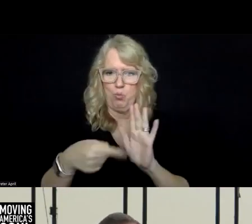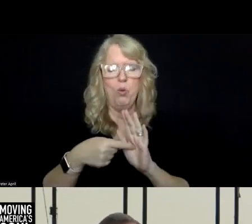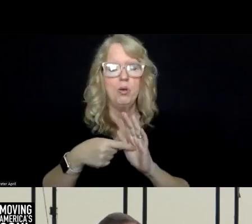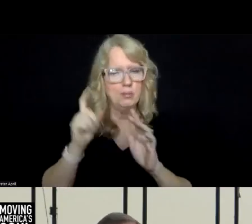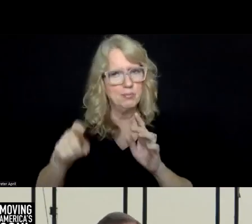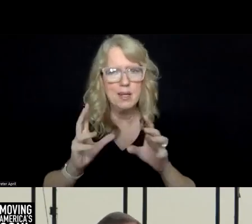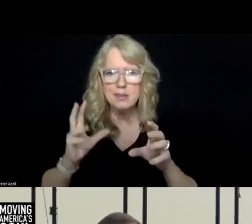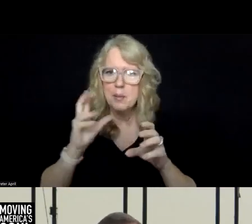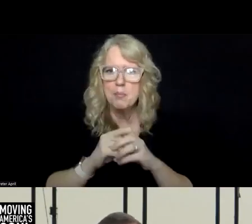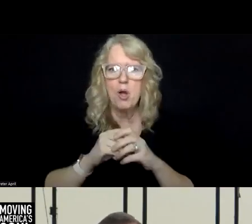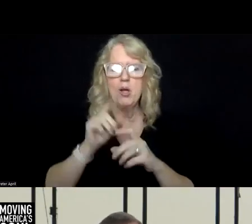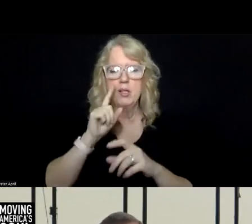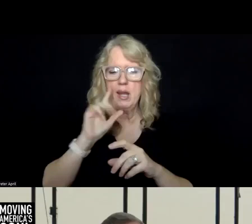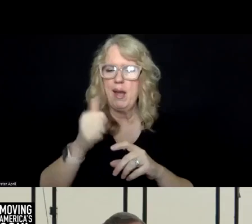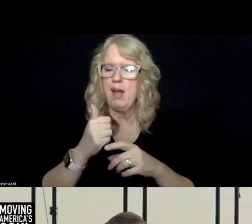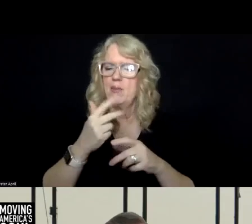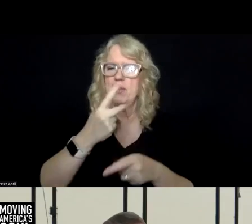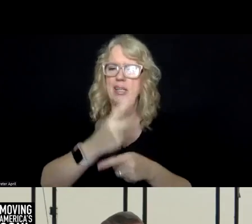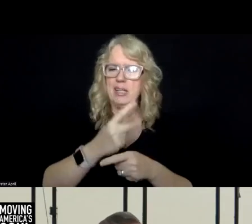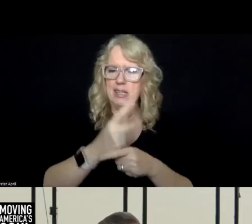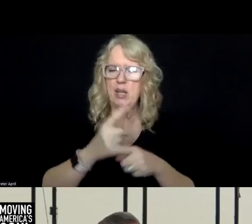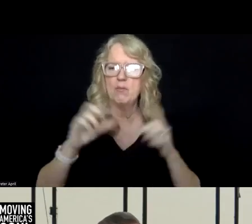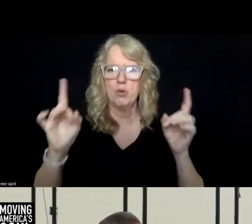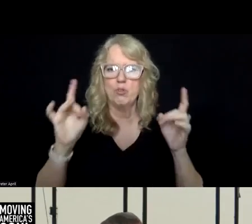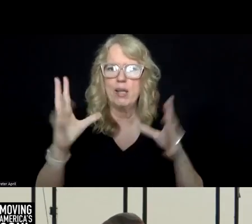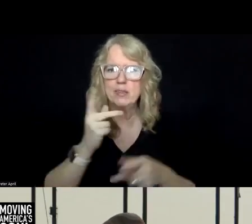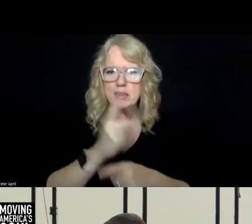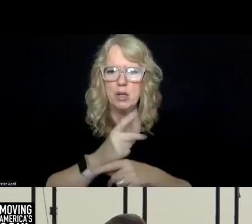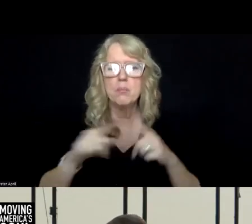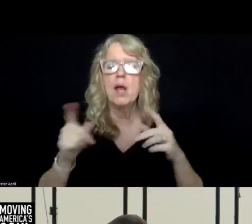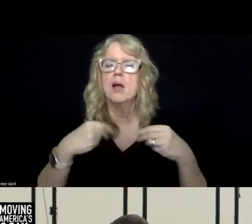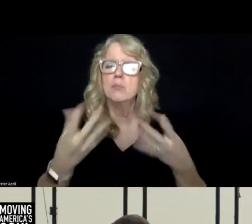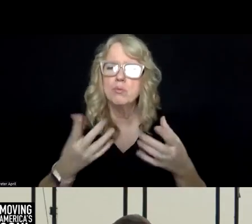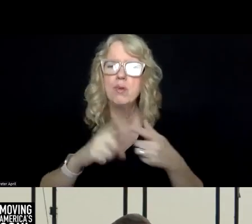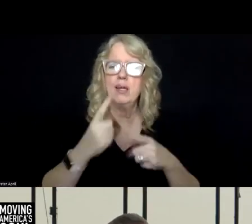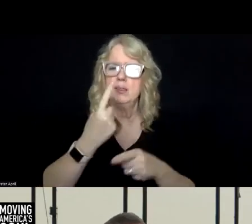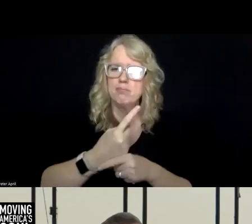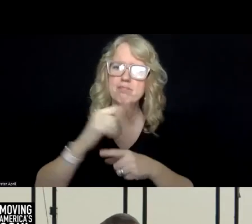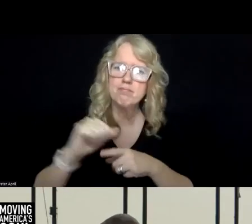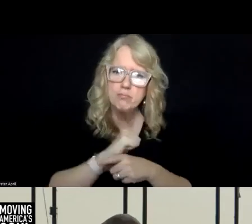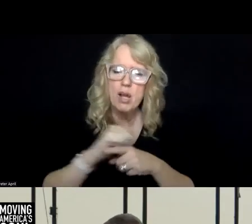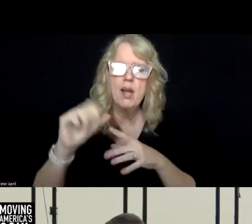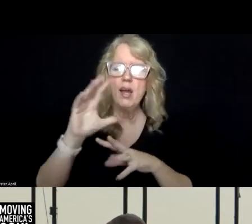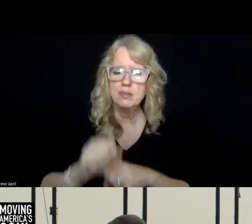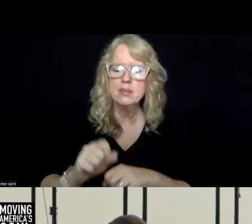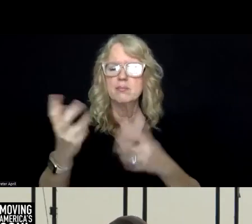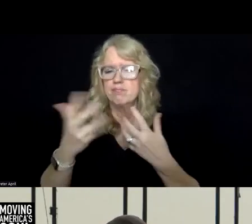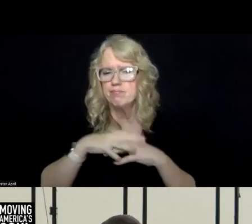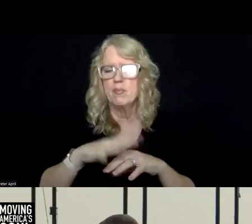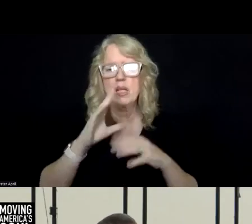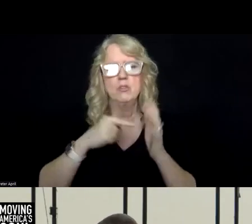part of this crisis continuum of care, but it also provides practical strategies and guidelines to enhance the impact